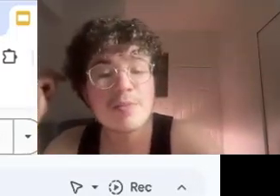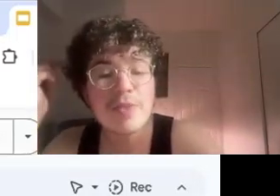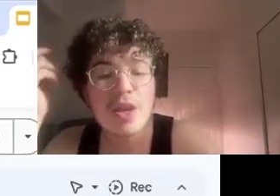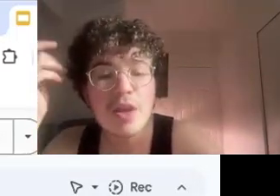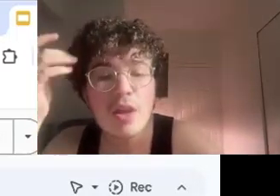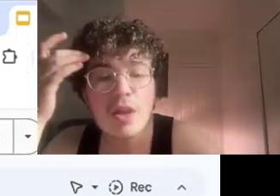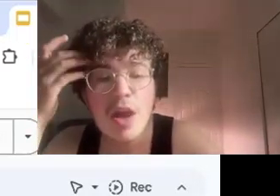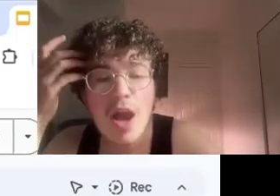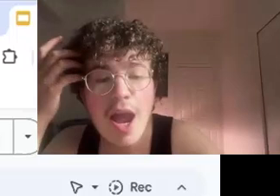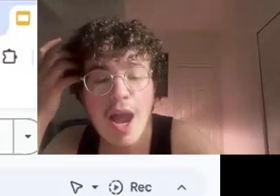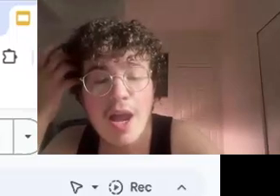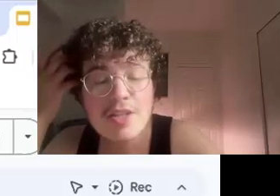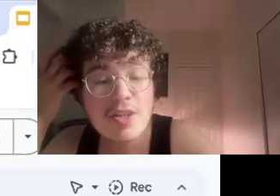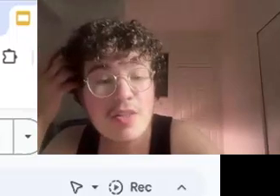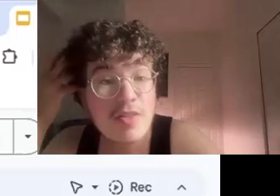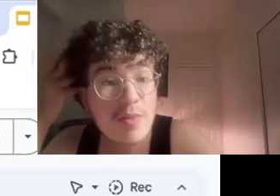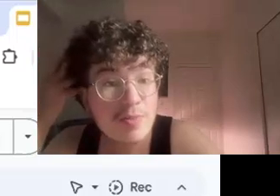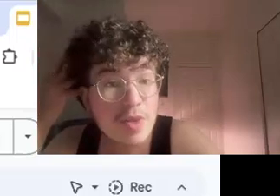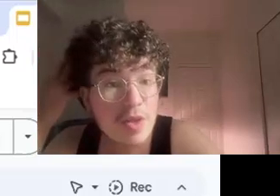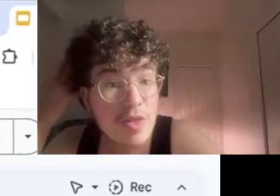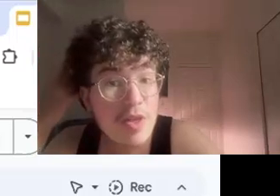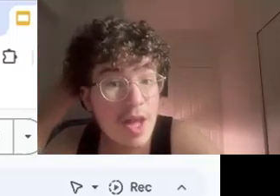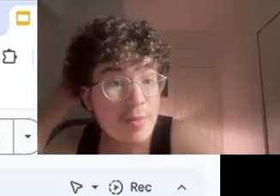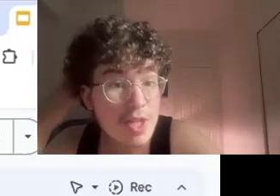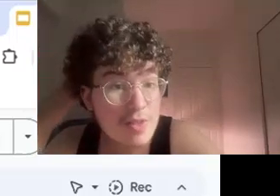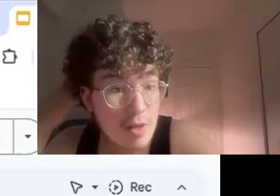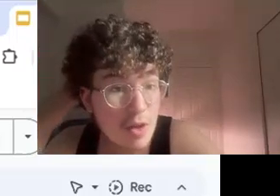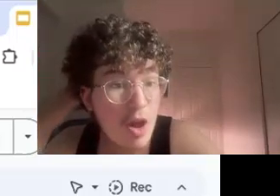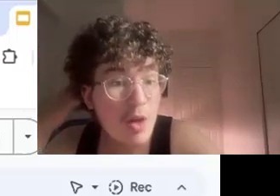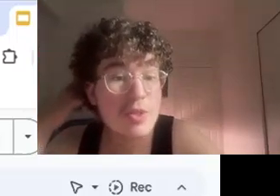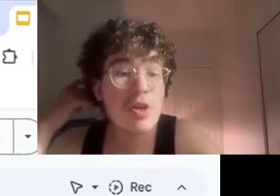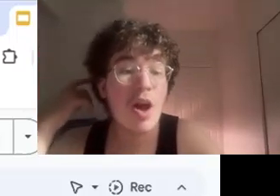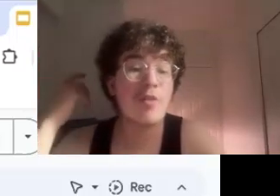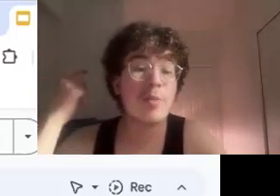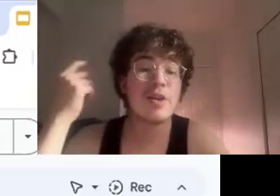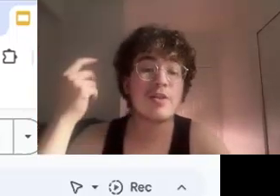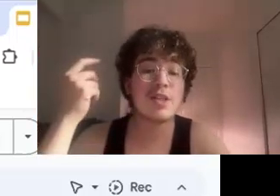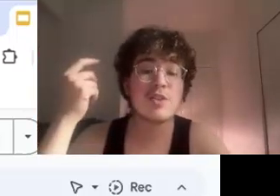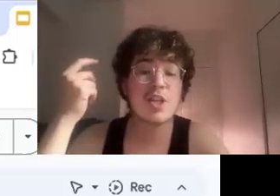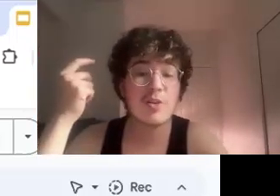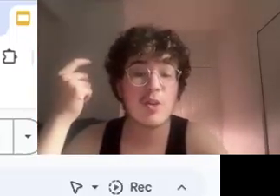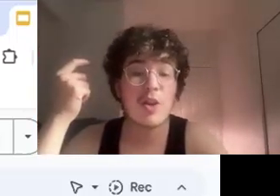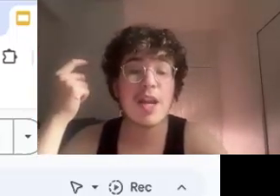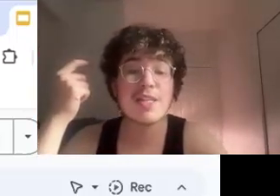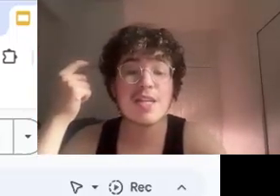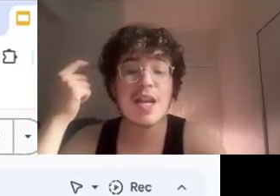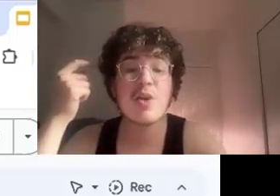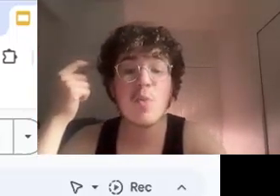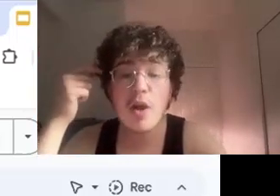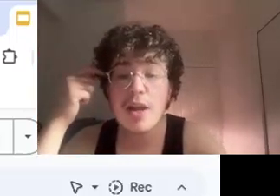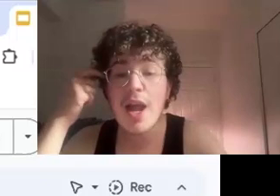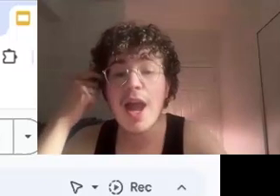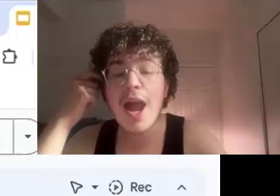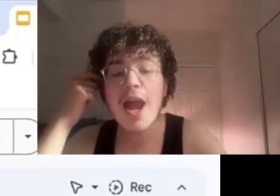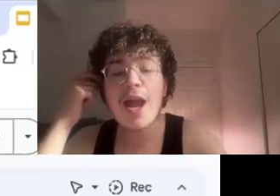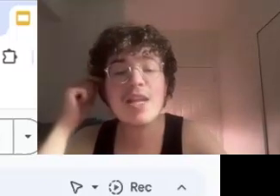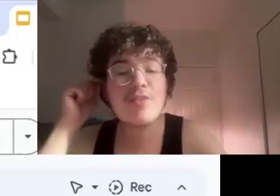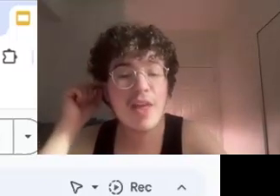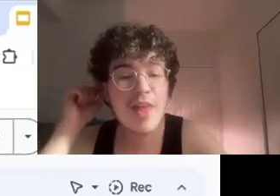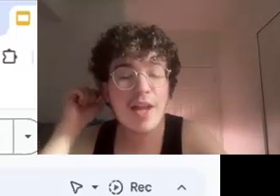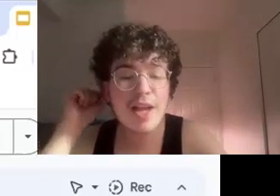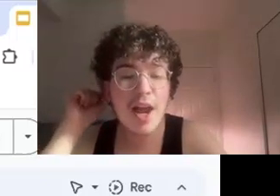commit sexual harm or other forms of harm. You did not have to have engaged in those behaviors in any way. You could be sentenced under